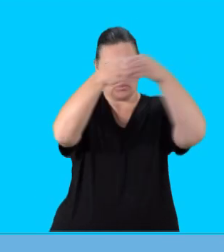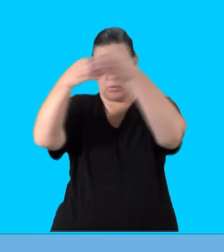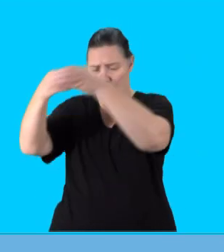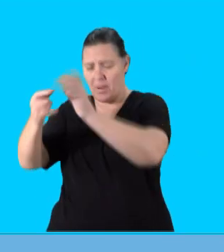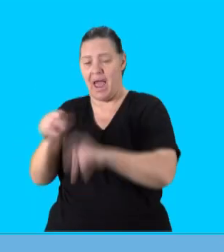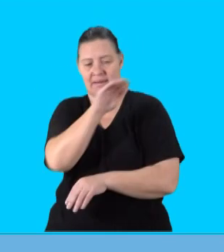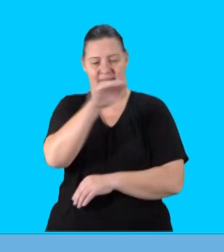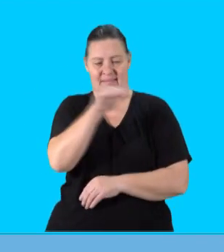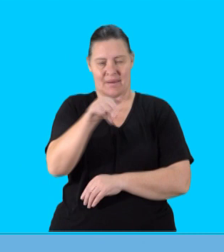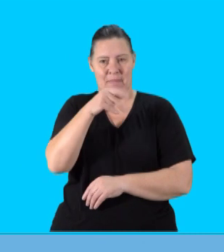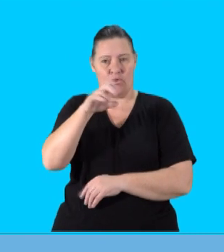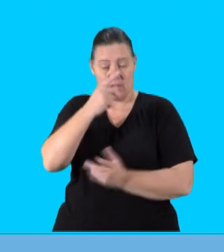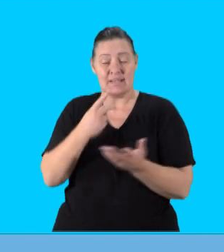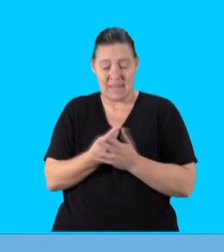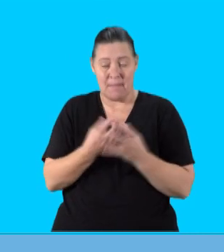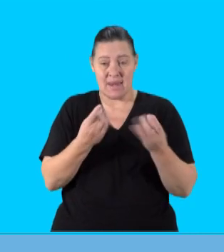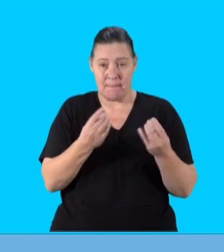in increasing atomic numbers.